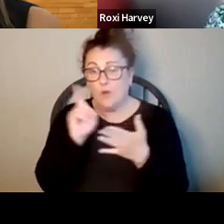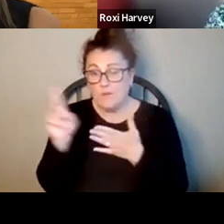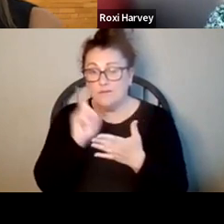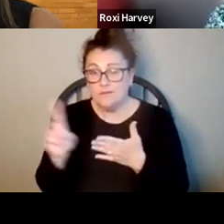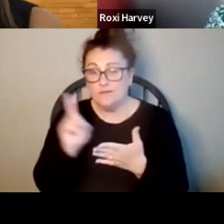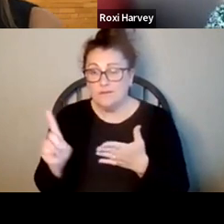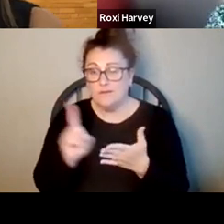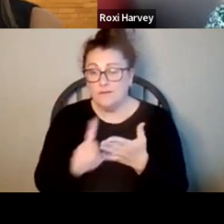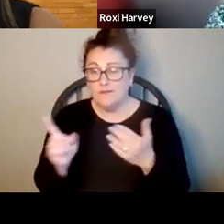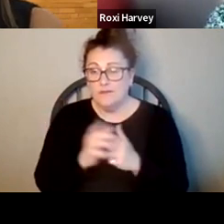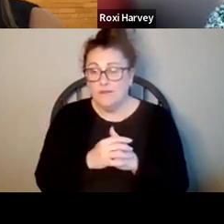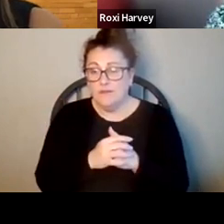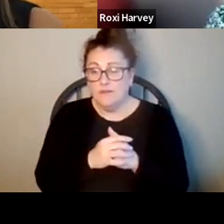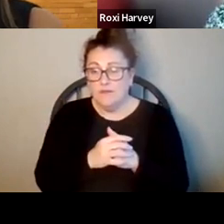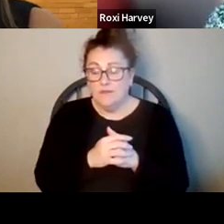back